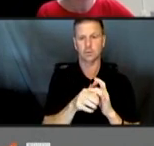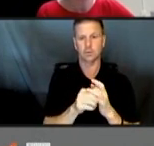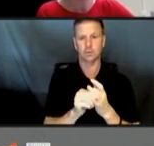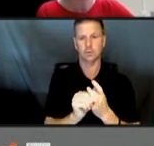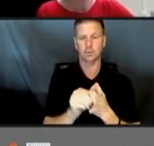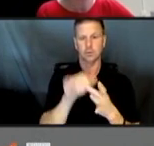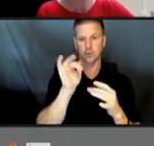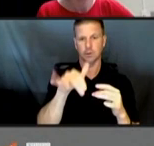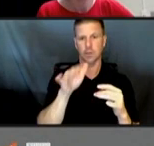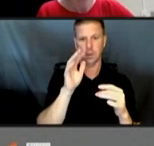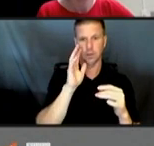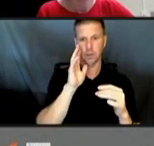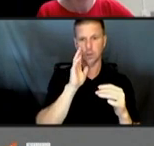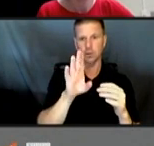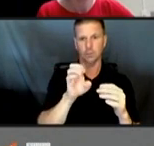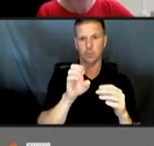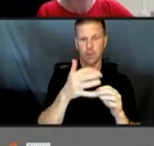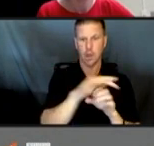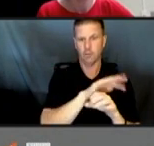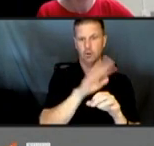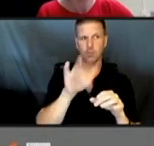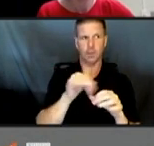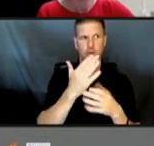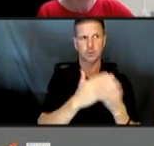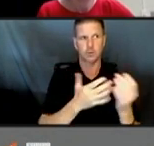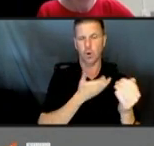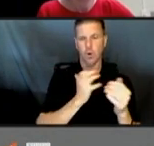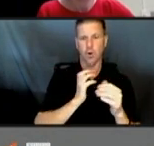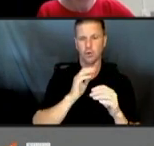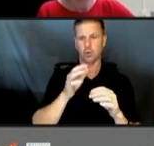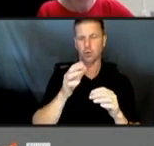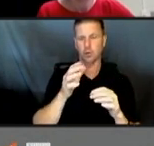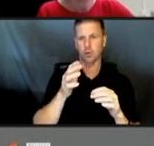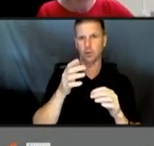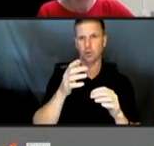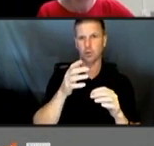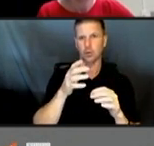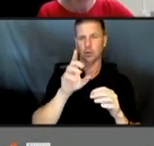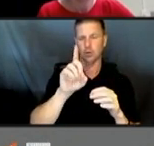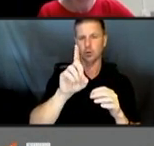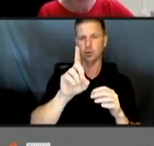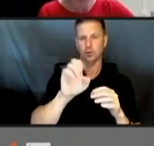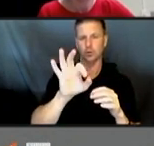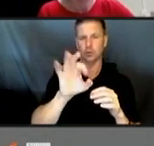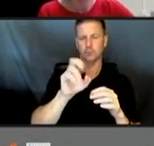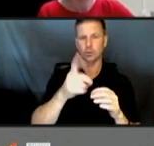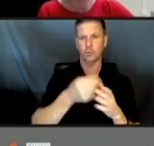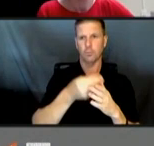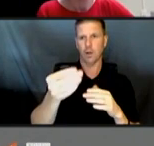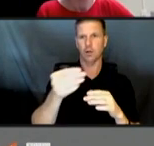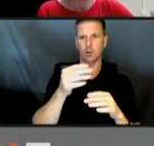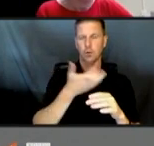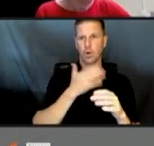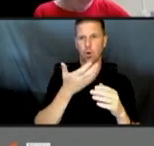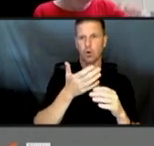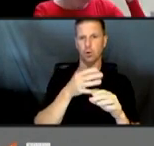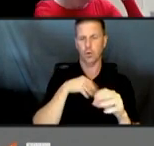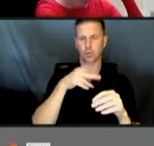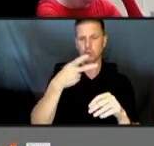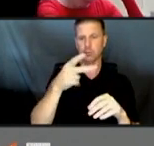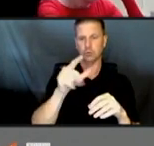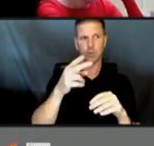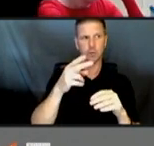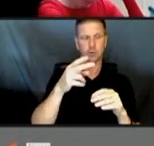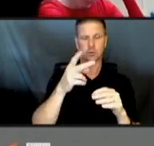that would be covered by some of our deferred buyer financing that we have through our own PGH program and